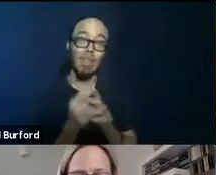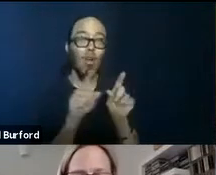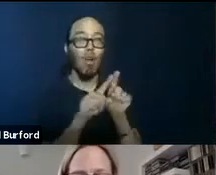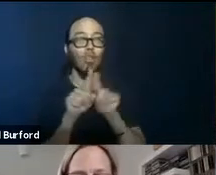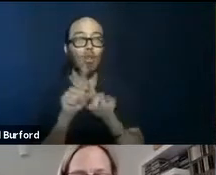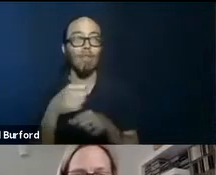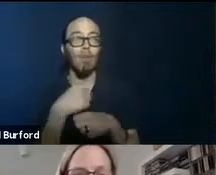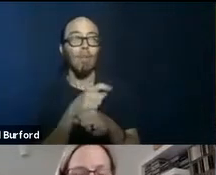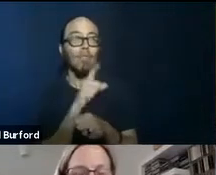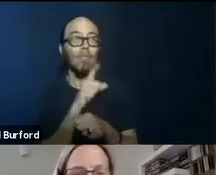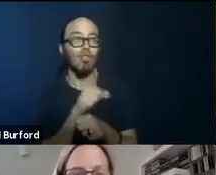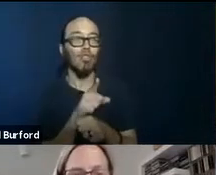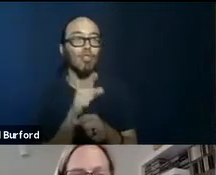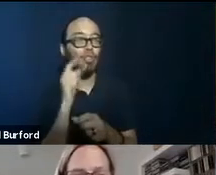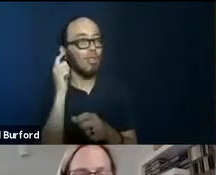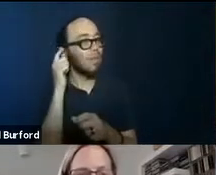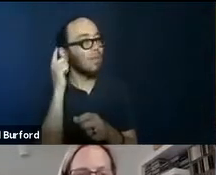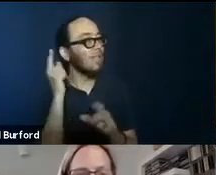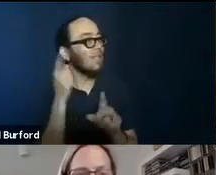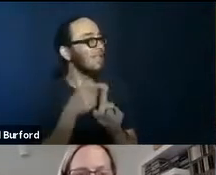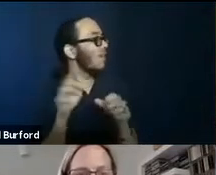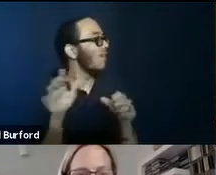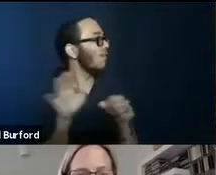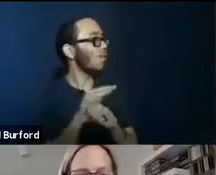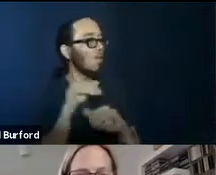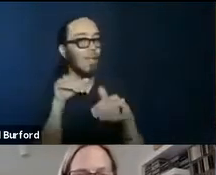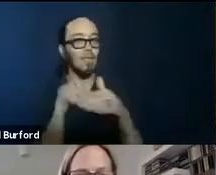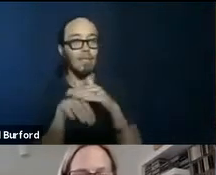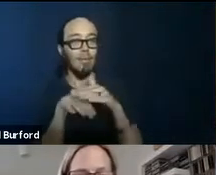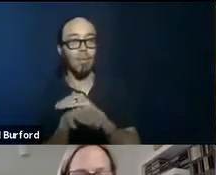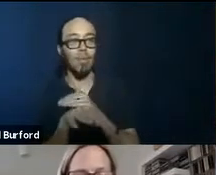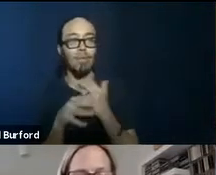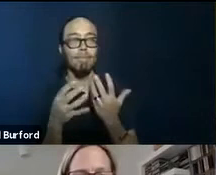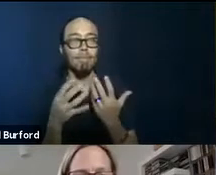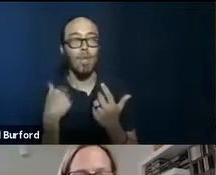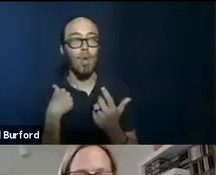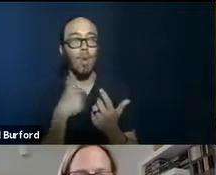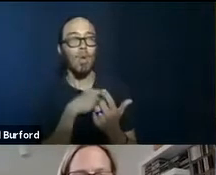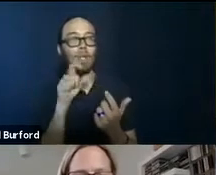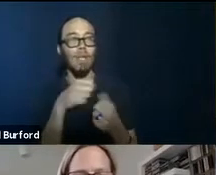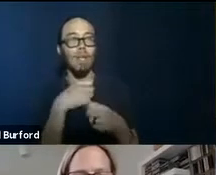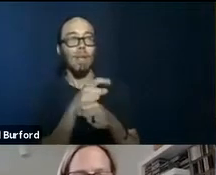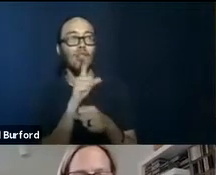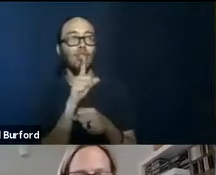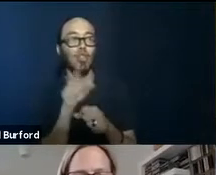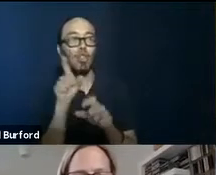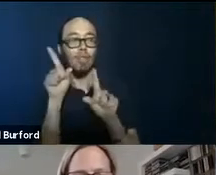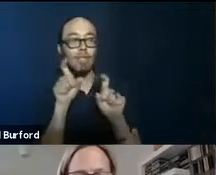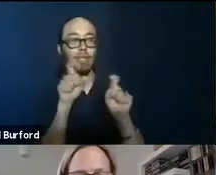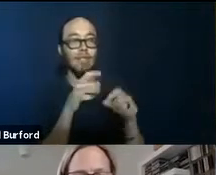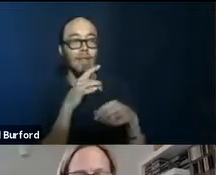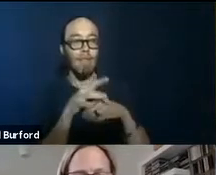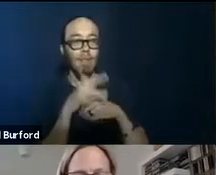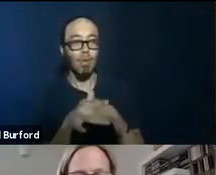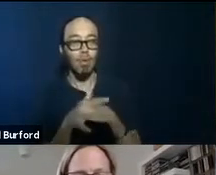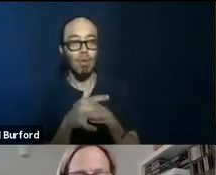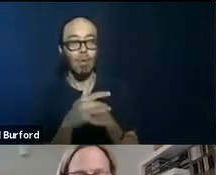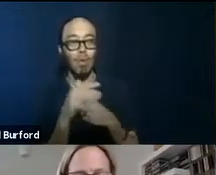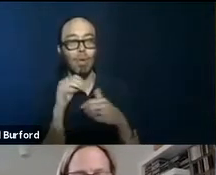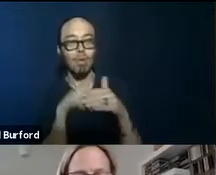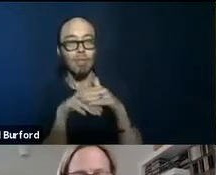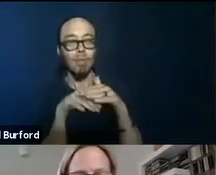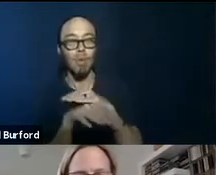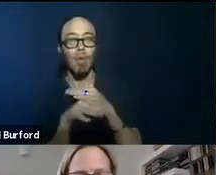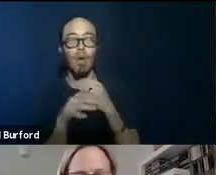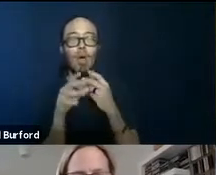sure that that it's fully accessible. We need to ensure that we make testing available and accessible to meet people where